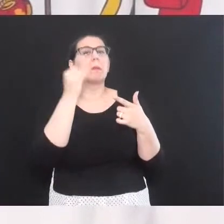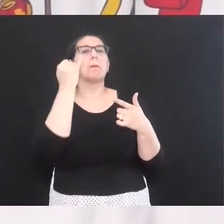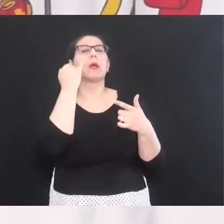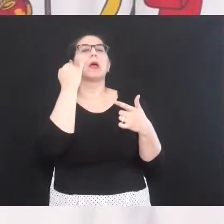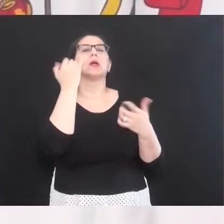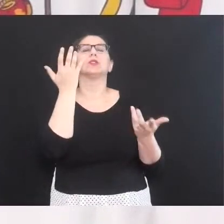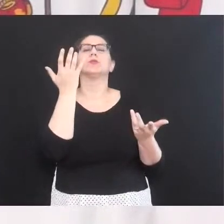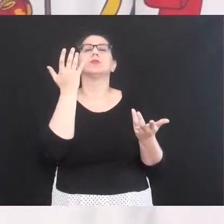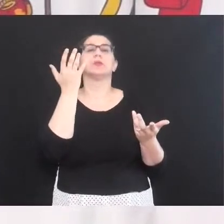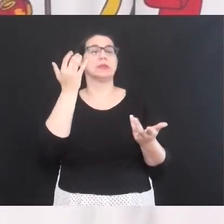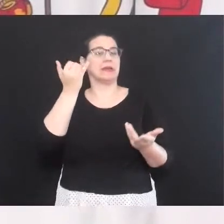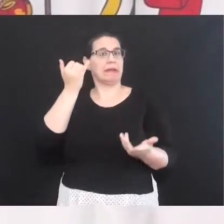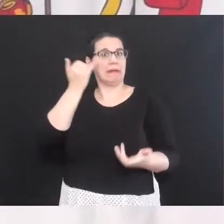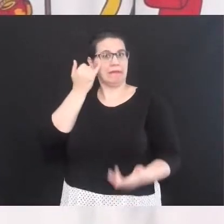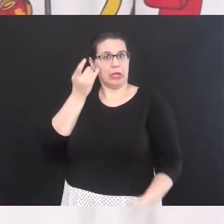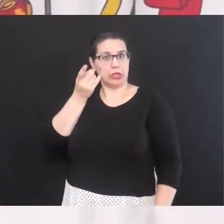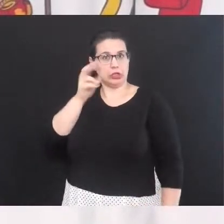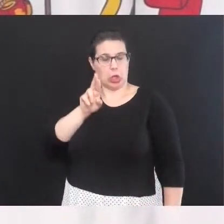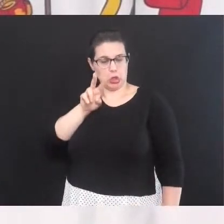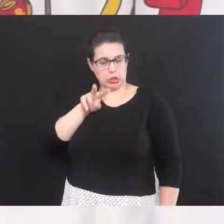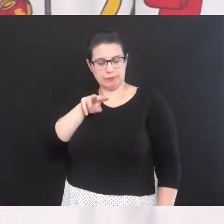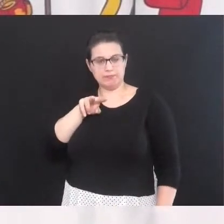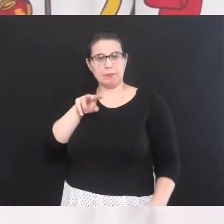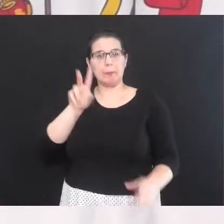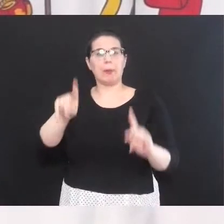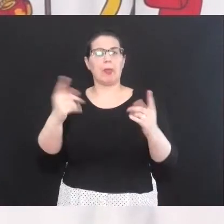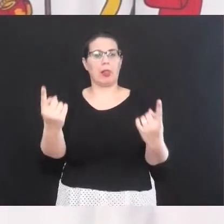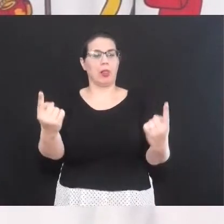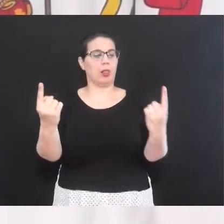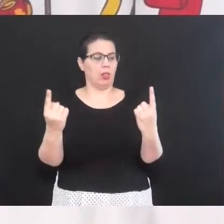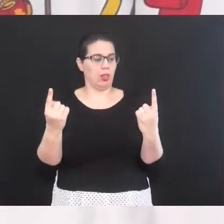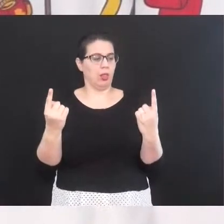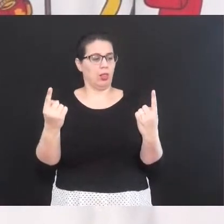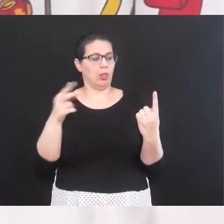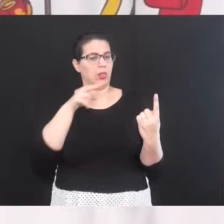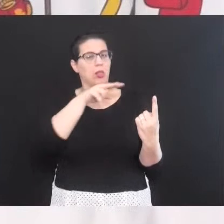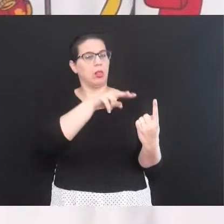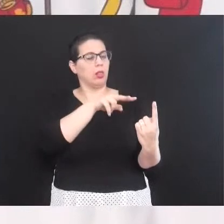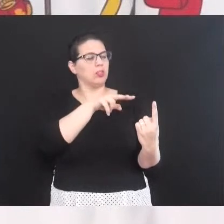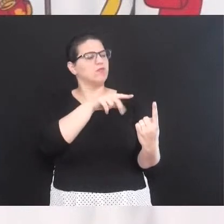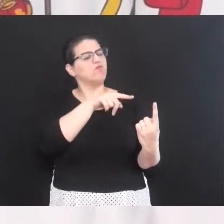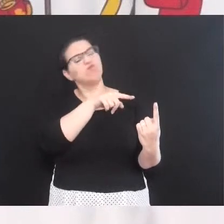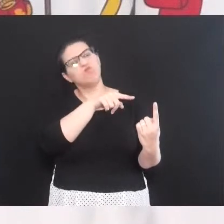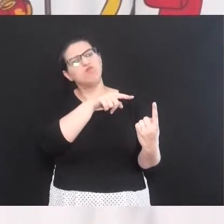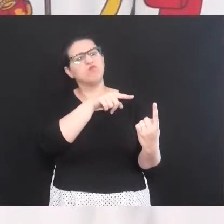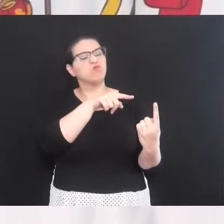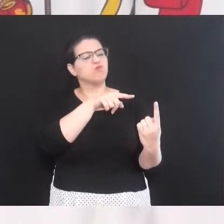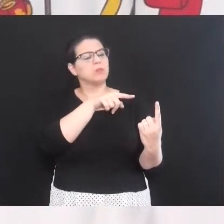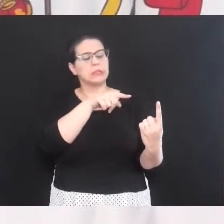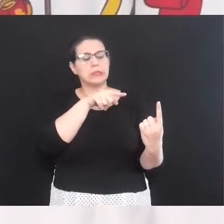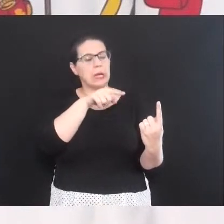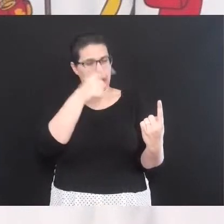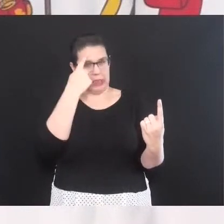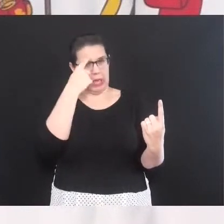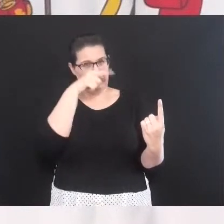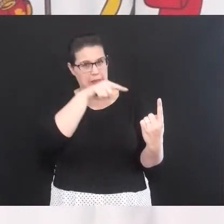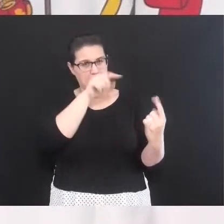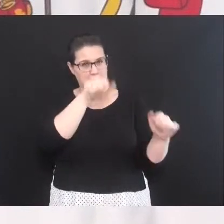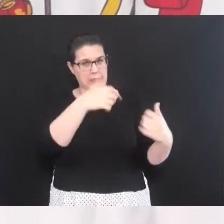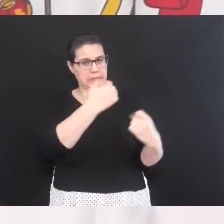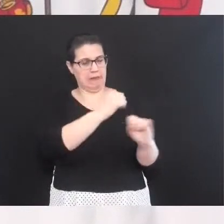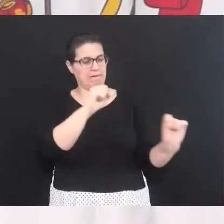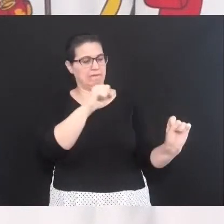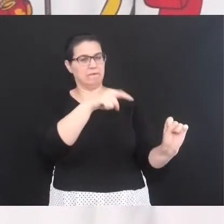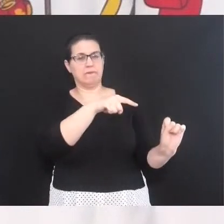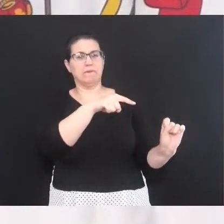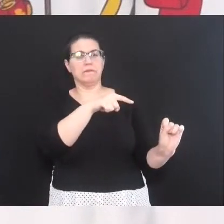that's going to look at one person and say, I think there's a chance we can save them.